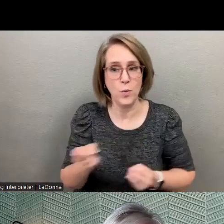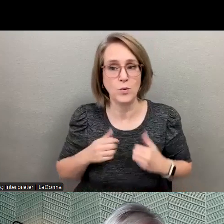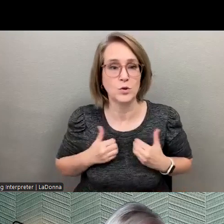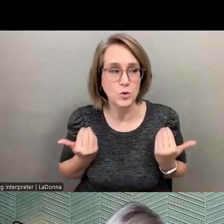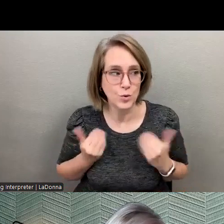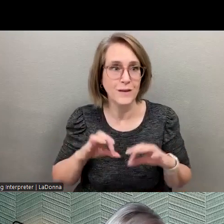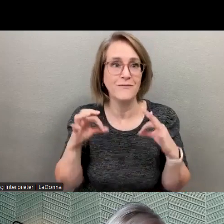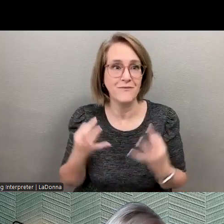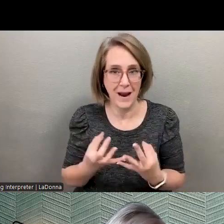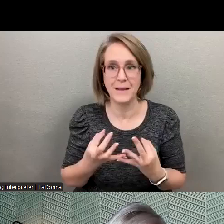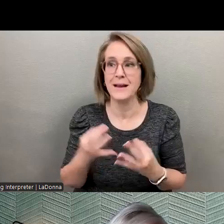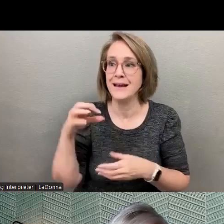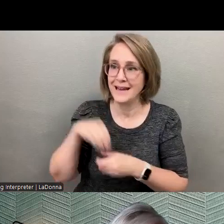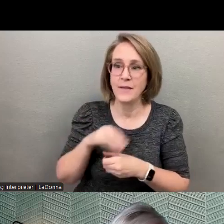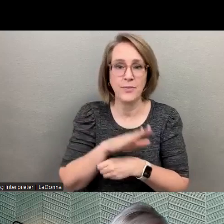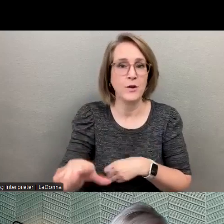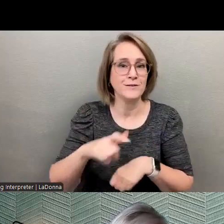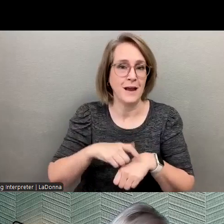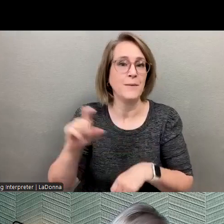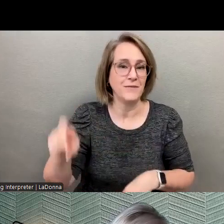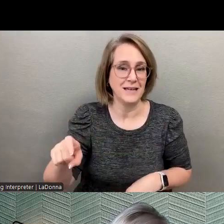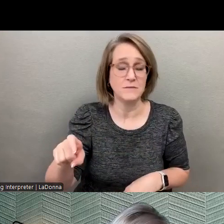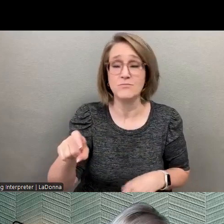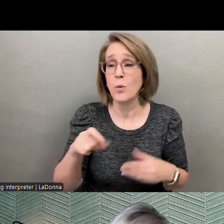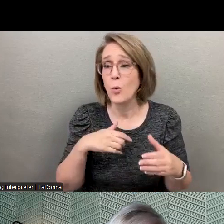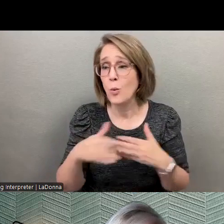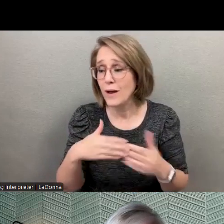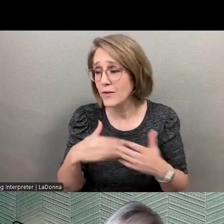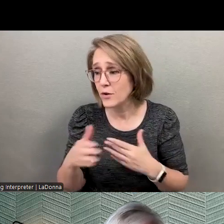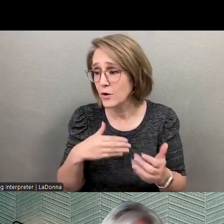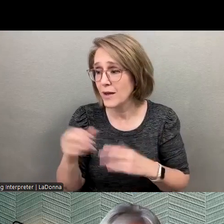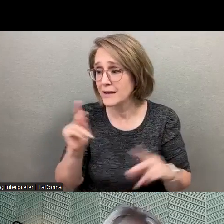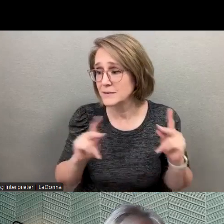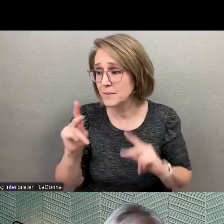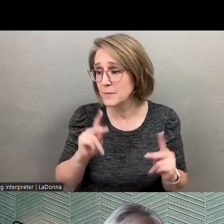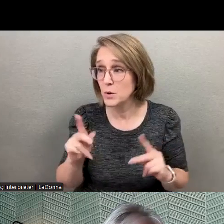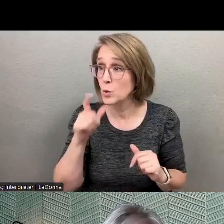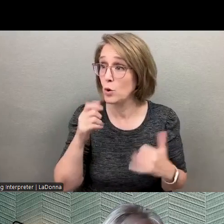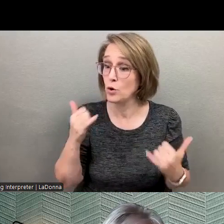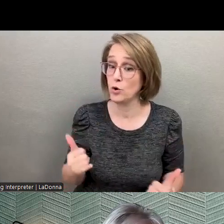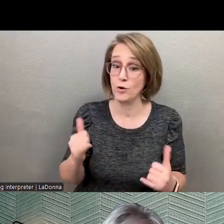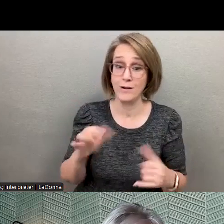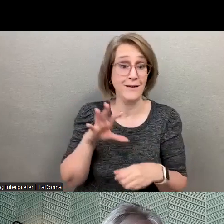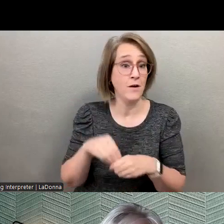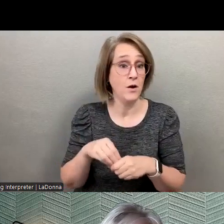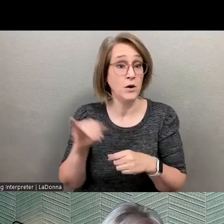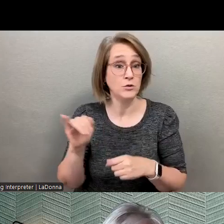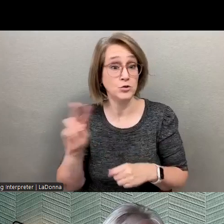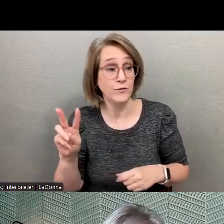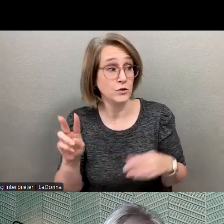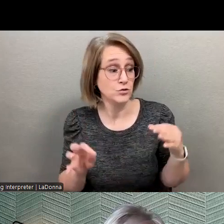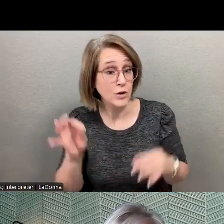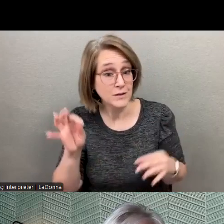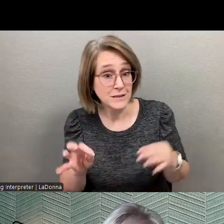and families that are in need, whether that be folks that are currently involved in juvenile justice